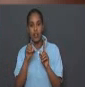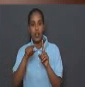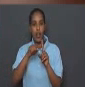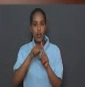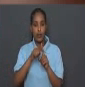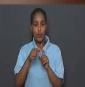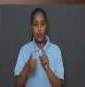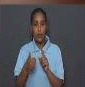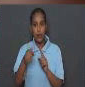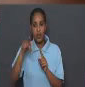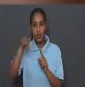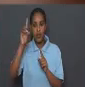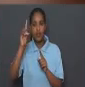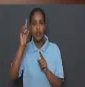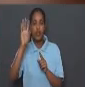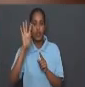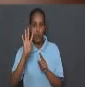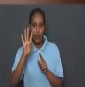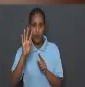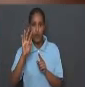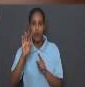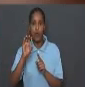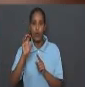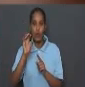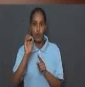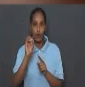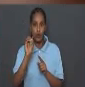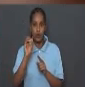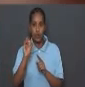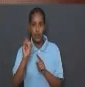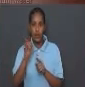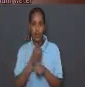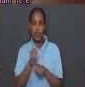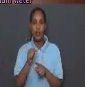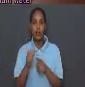from lead 4 oxide packed on a metal plate.